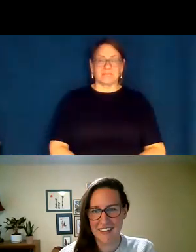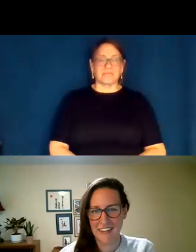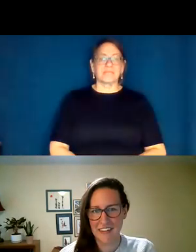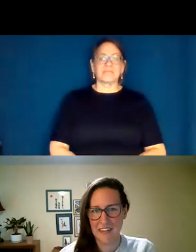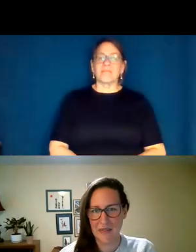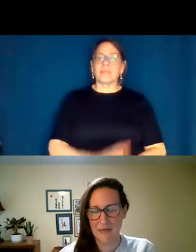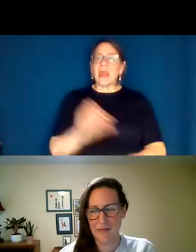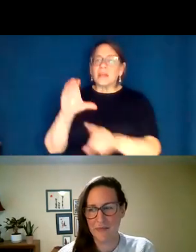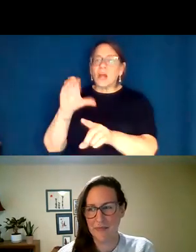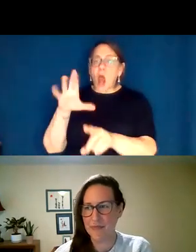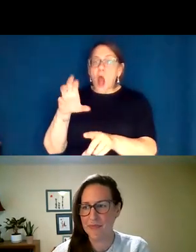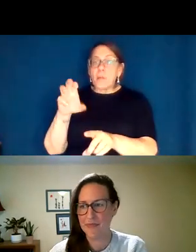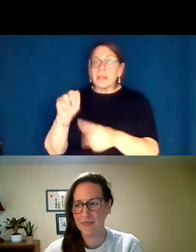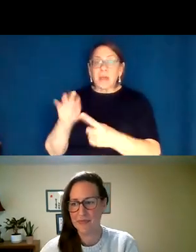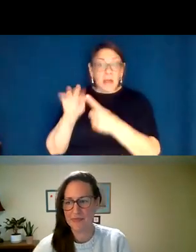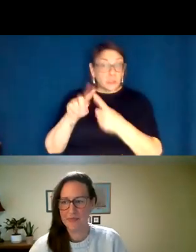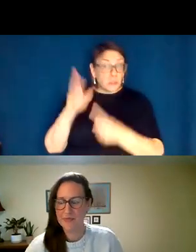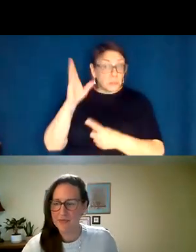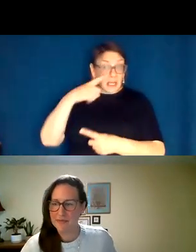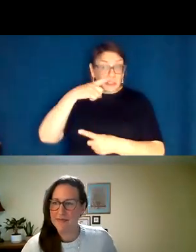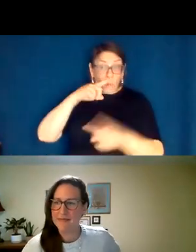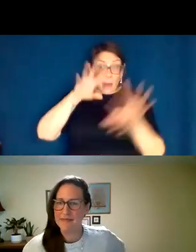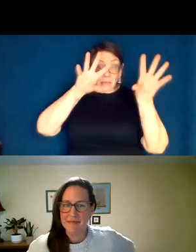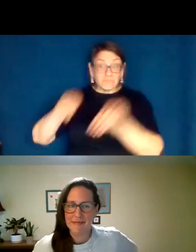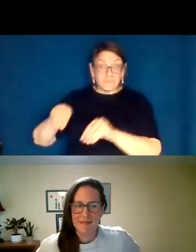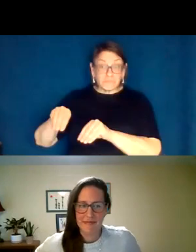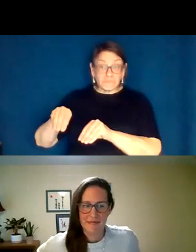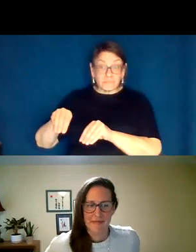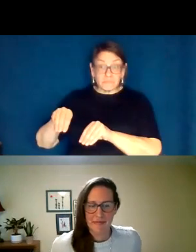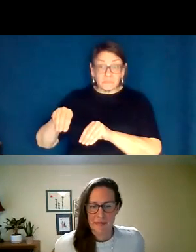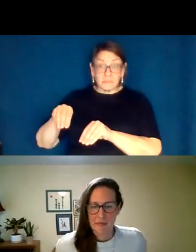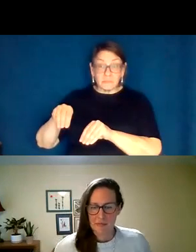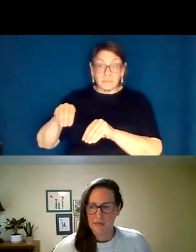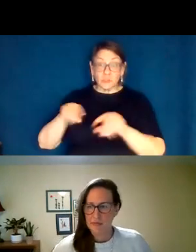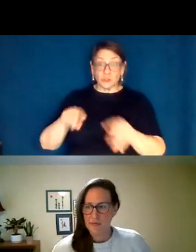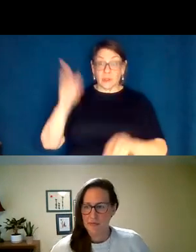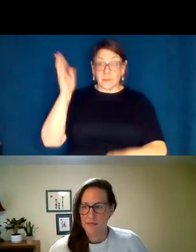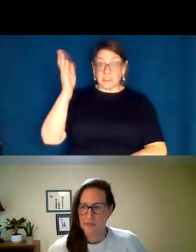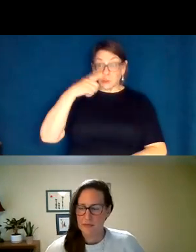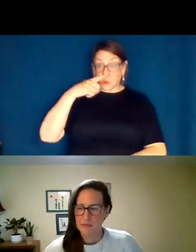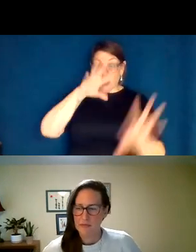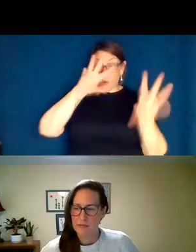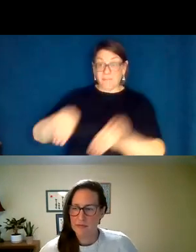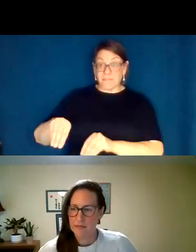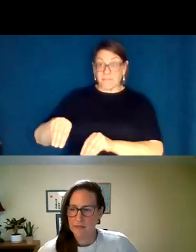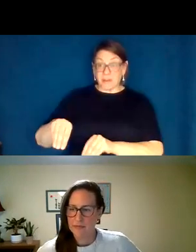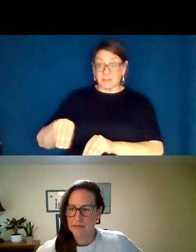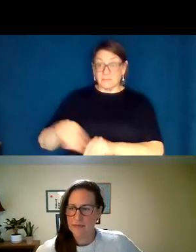And Carmen, unless you're presenting, if you wouldn't mind shutting your video down for right now.